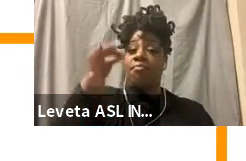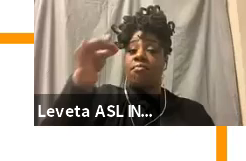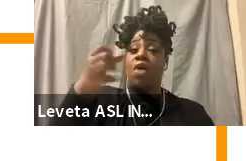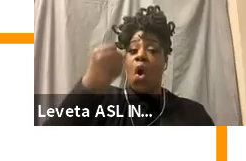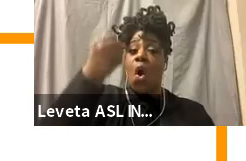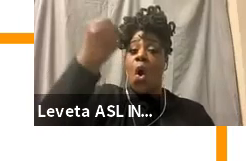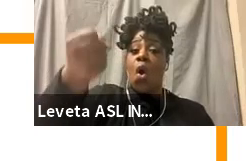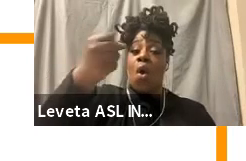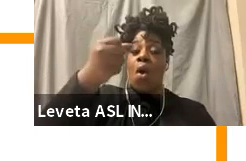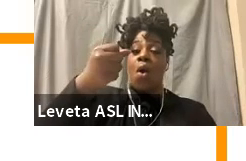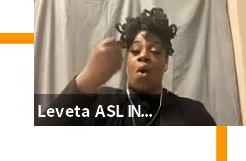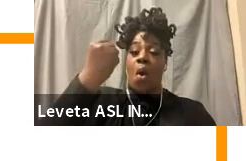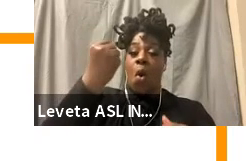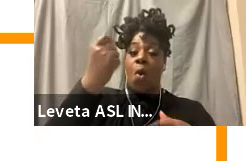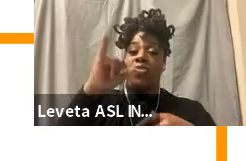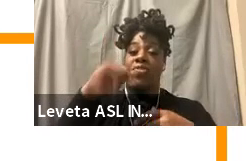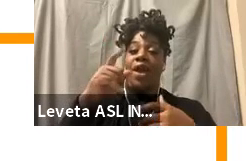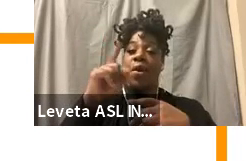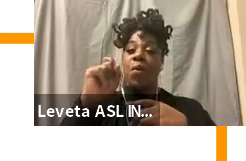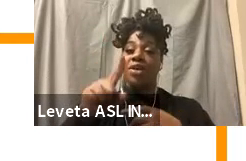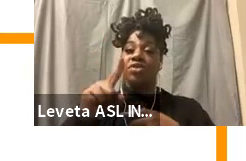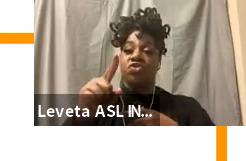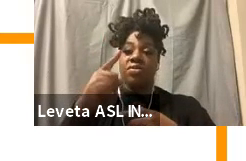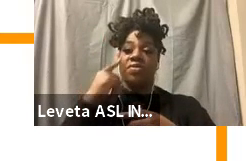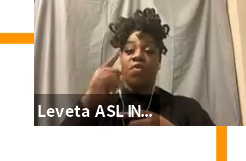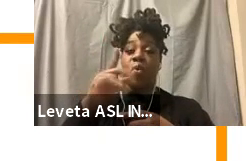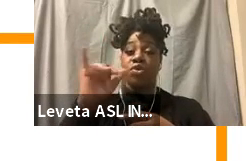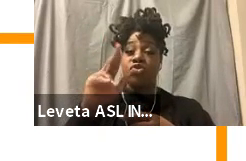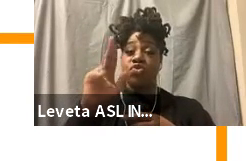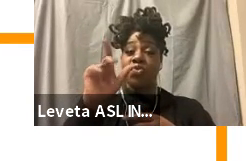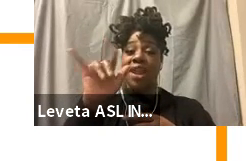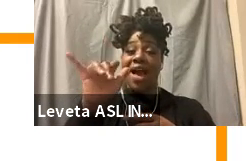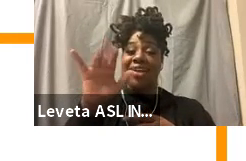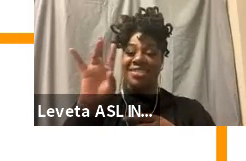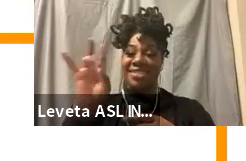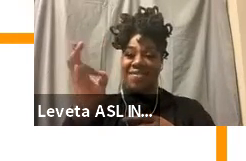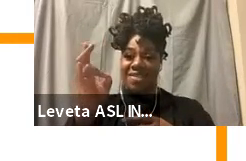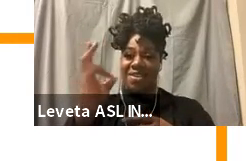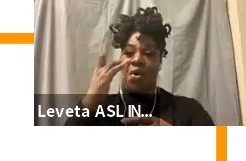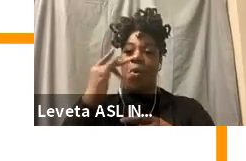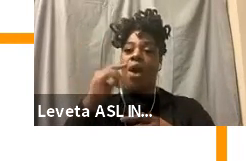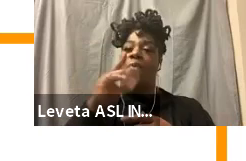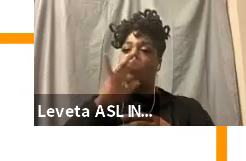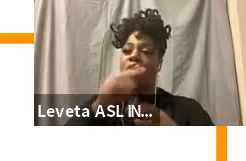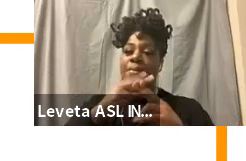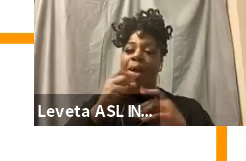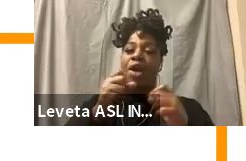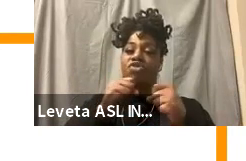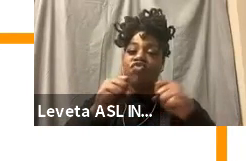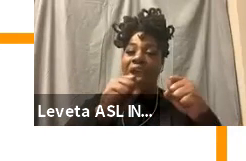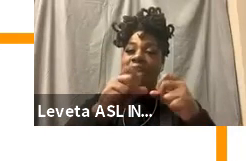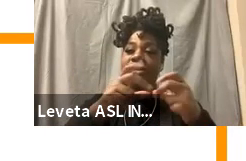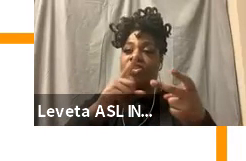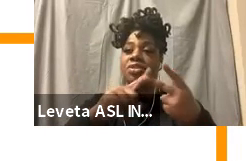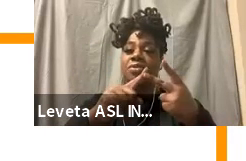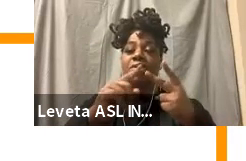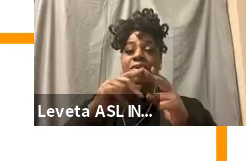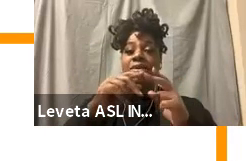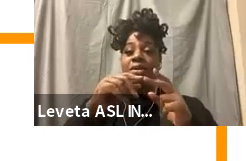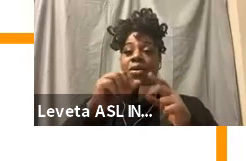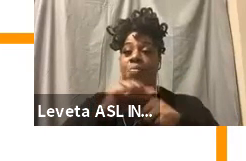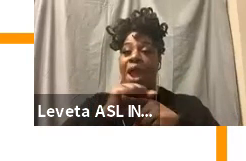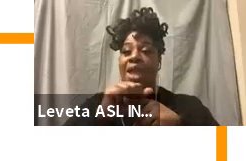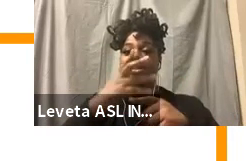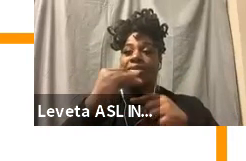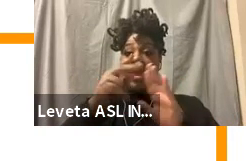about strategies, practices, and policies that are needed to eliminate barriers for communities of color to access and receive